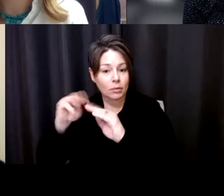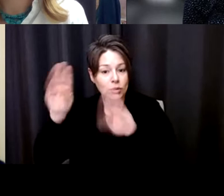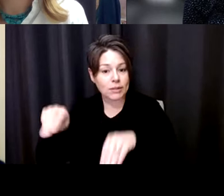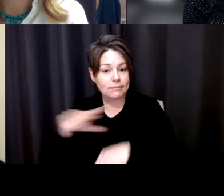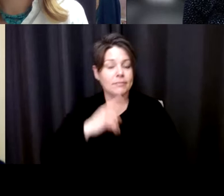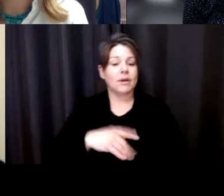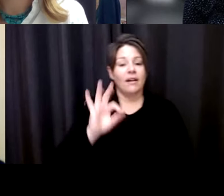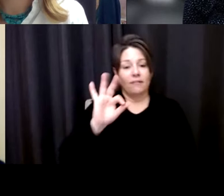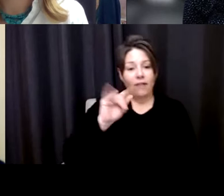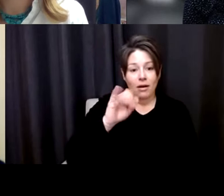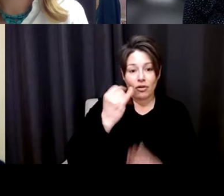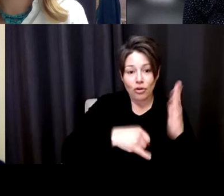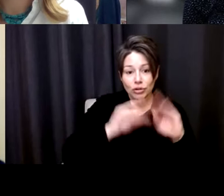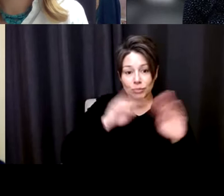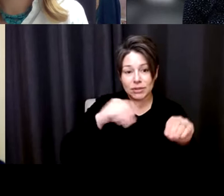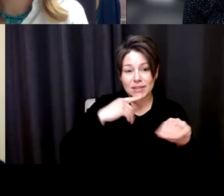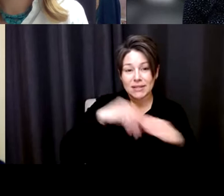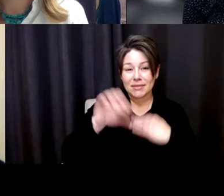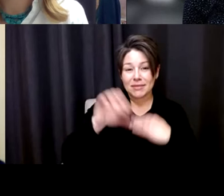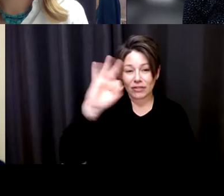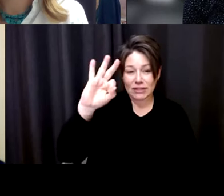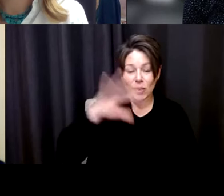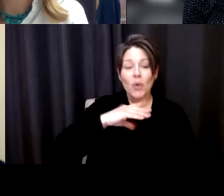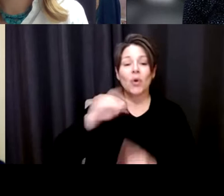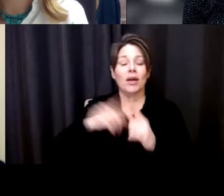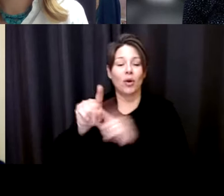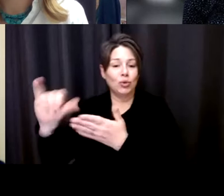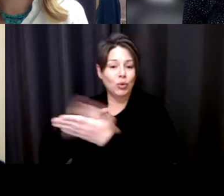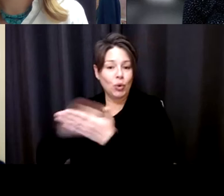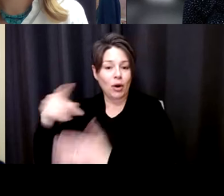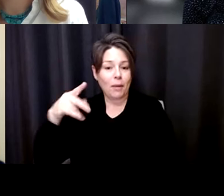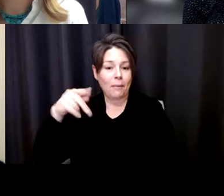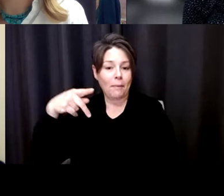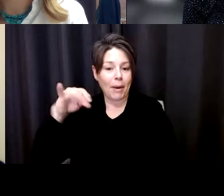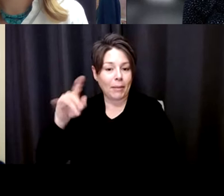the Fine Arts Museums of San Francisco, and the New York Public Library.